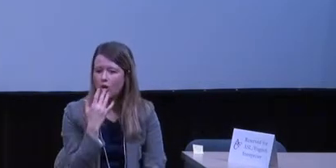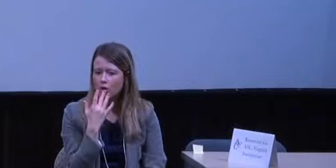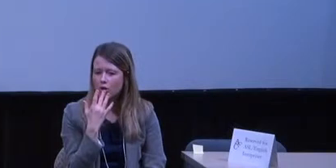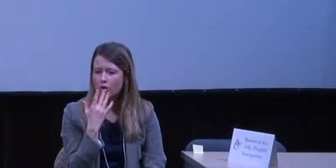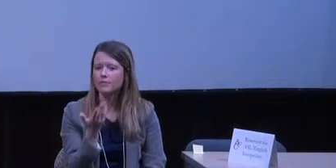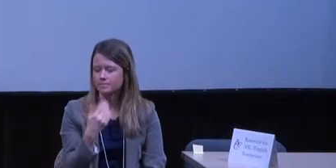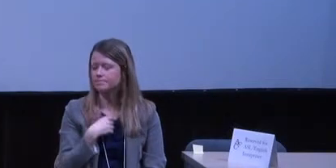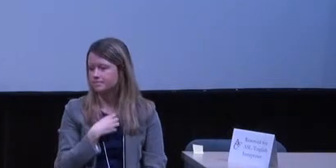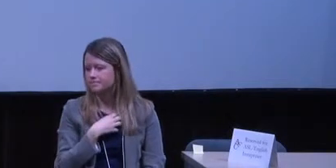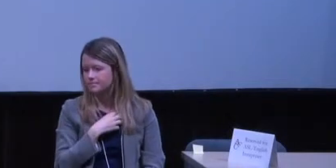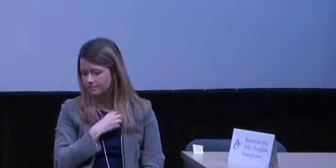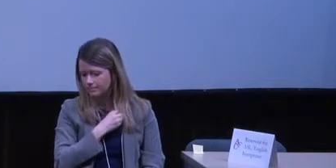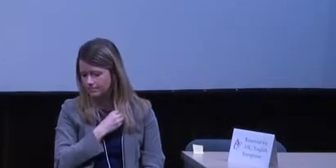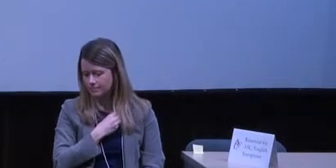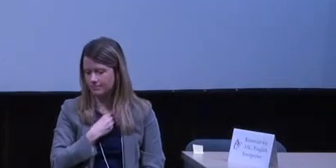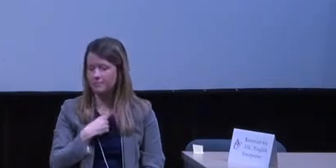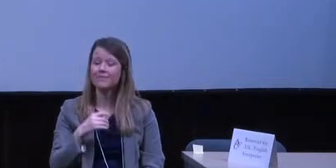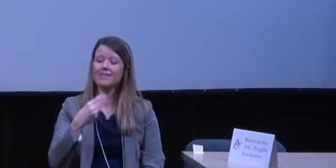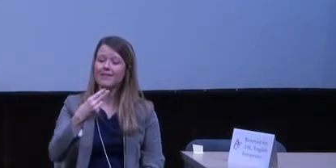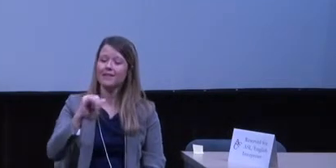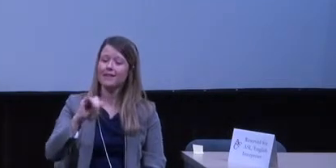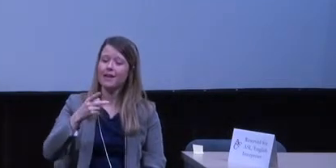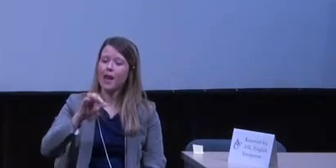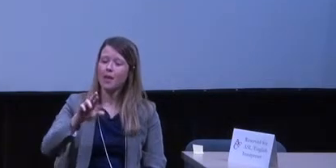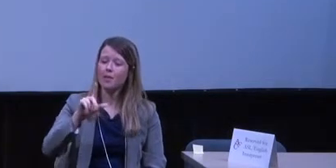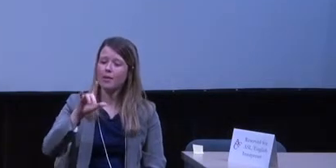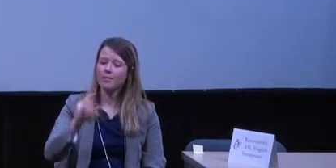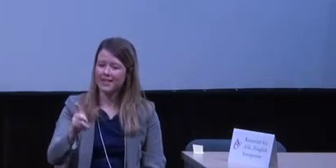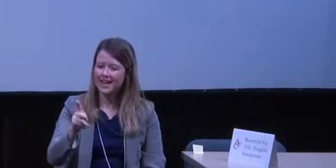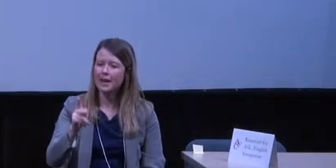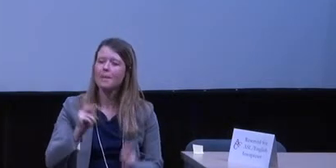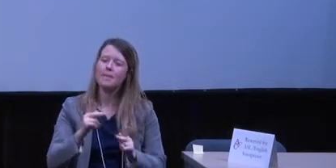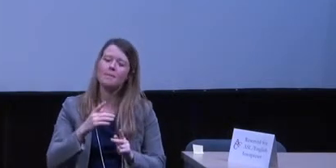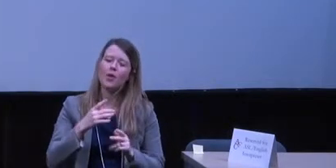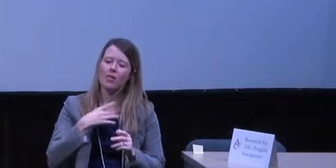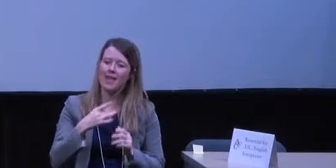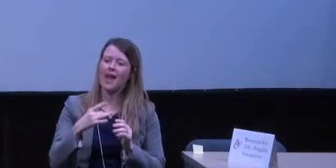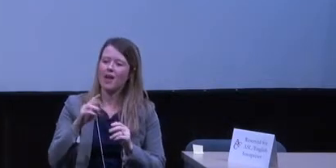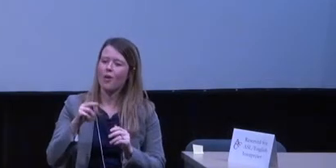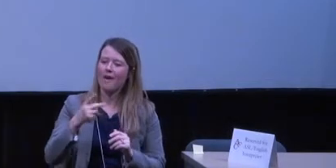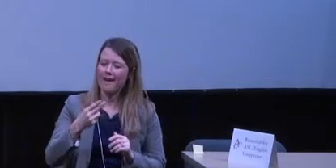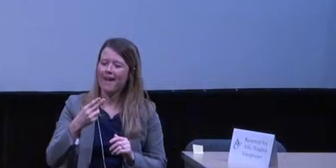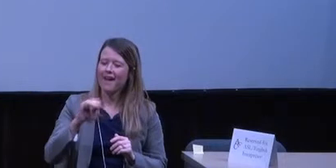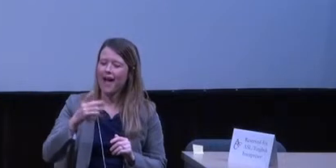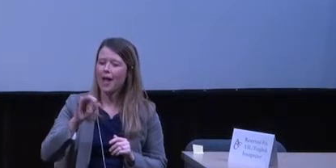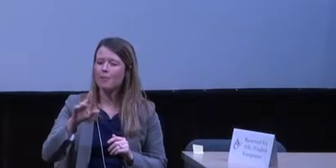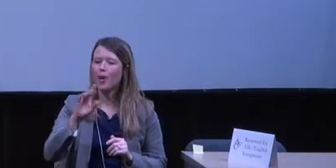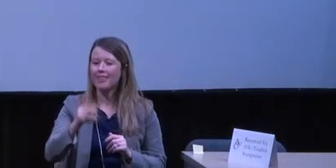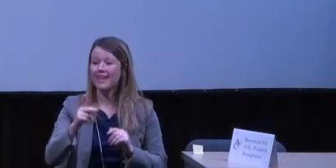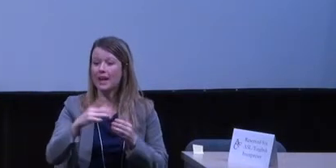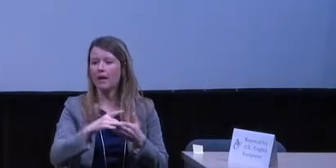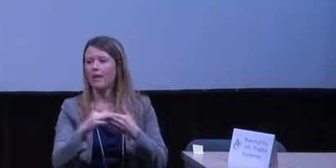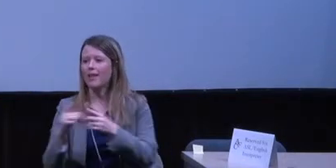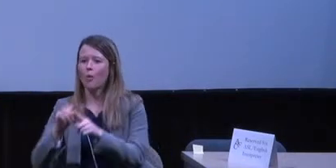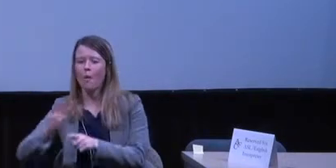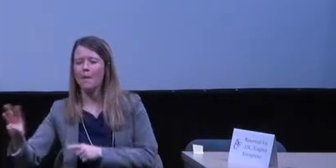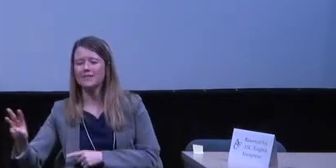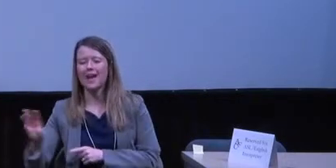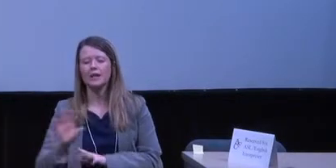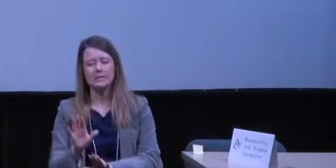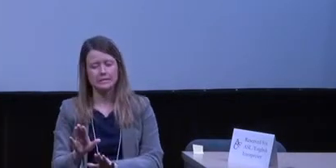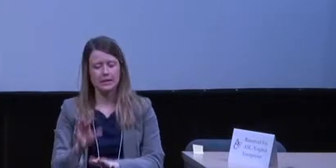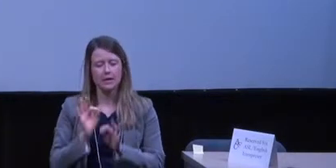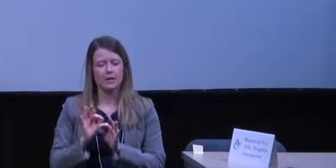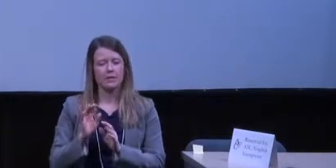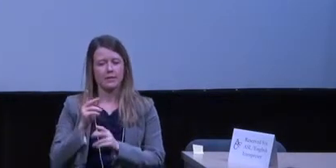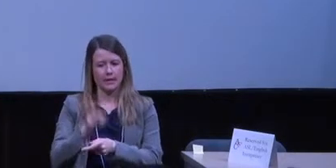Hyperlinks. Lots of people like to hyperlink to different content out on the web, and it's really important that if you're building this into